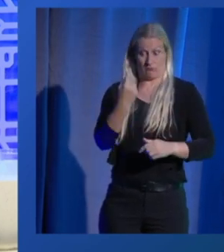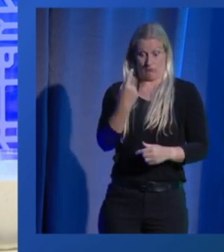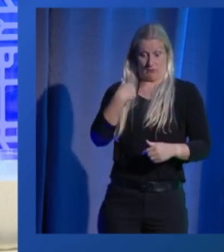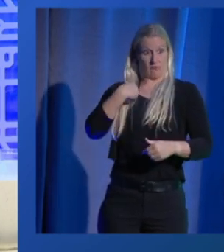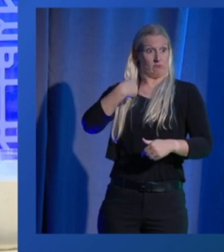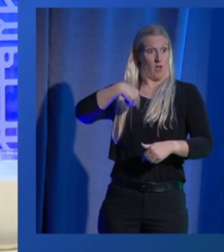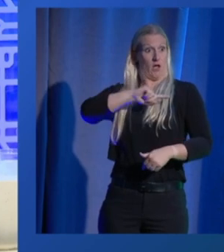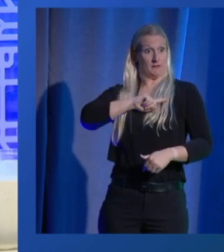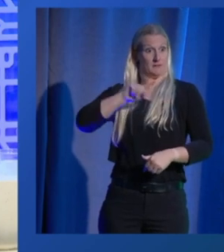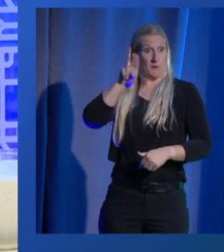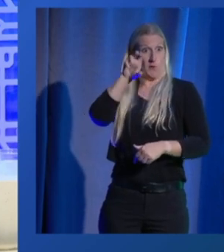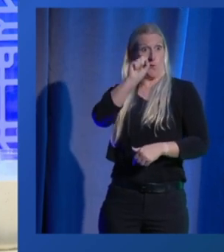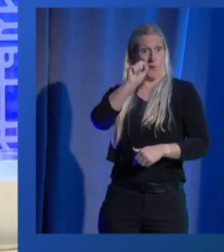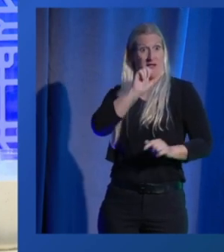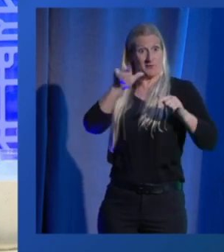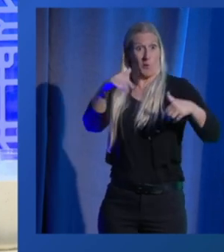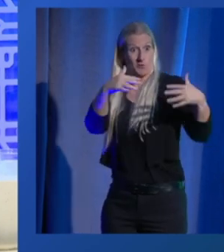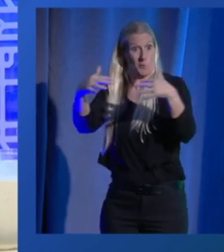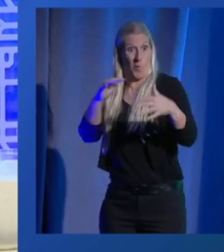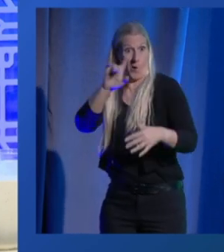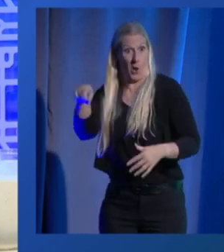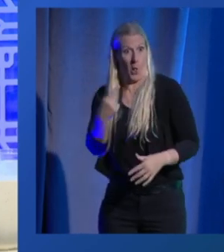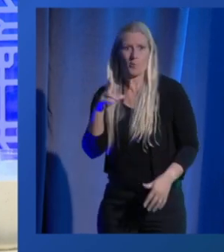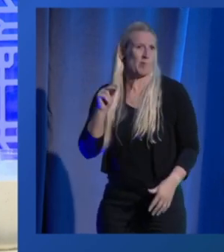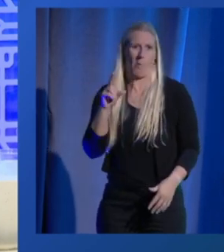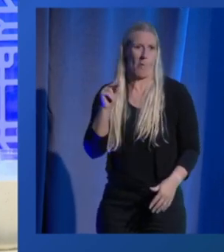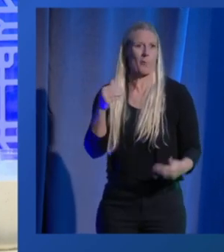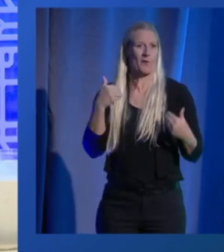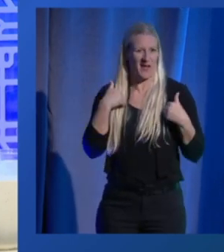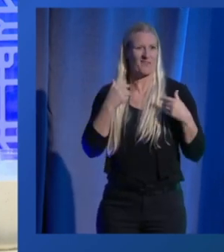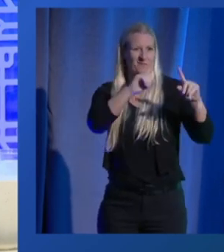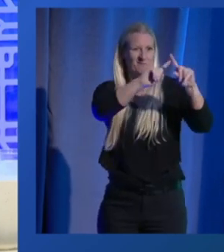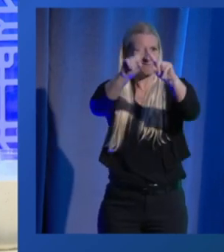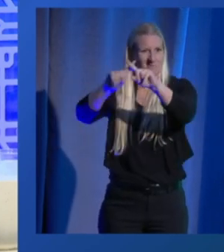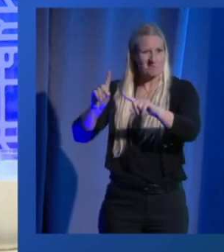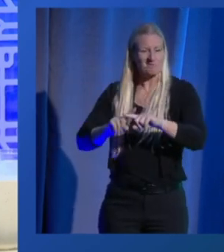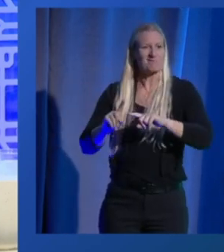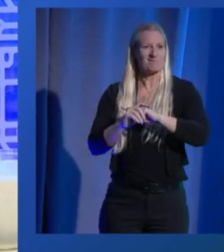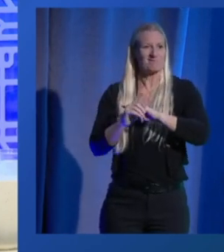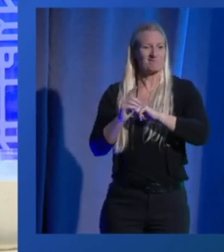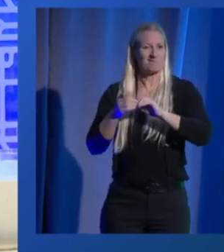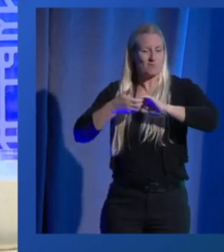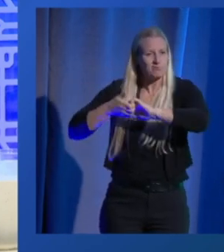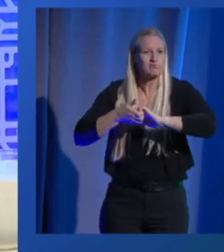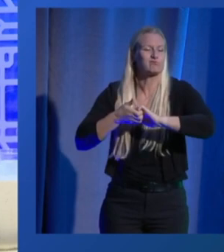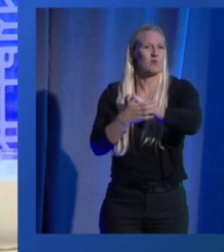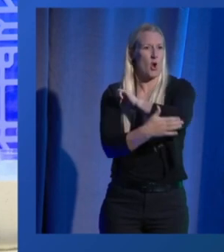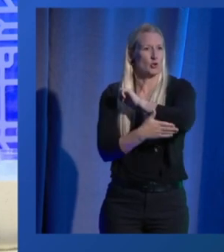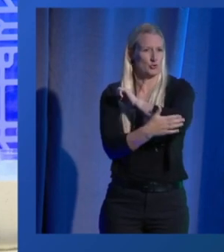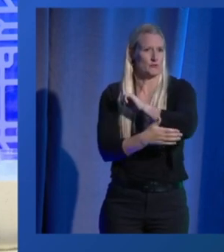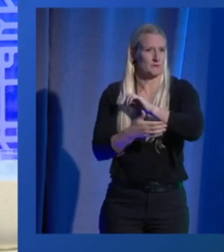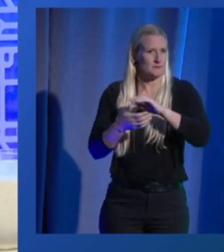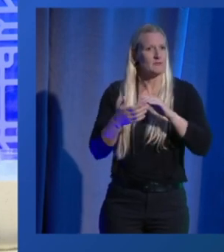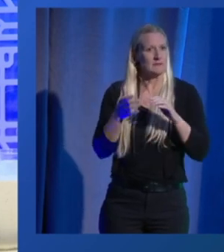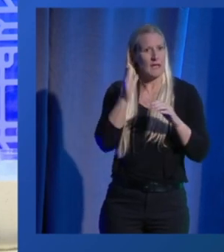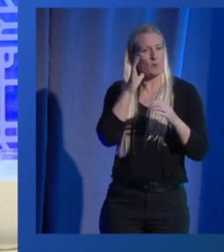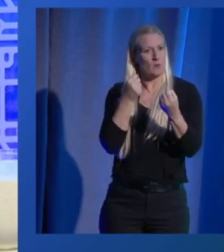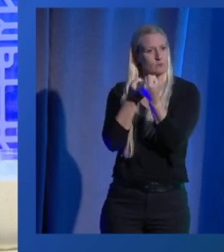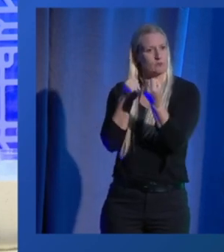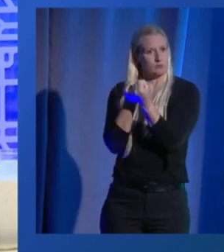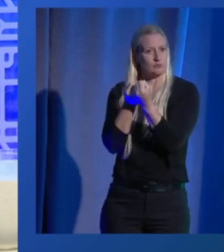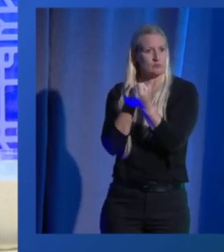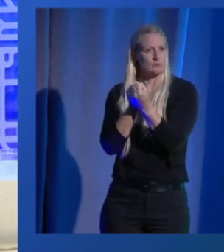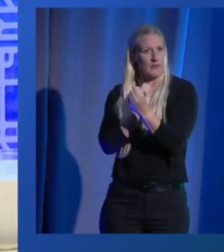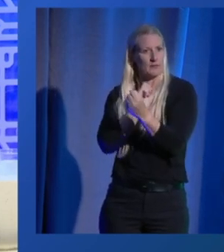um we have allies all around the world so how are we um working with our allies to ensure that um our